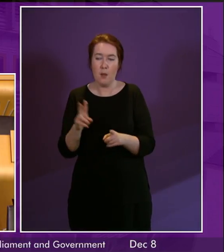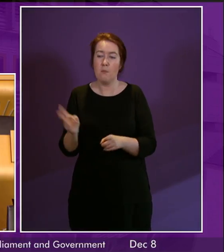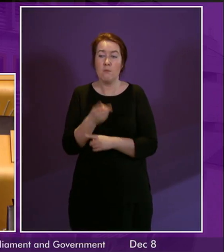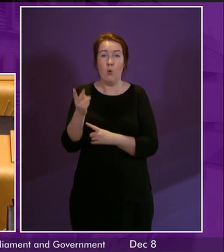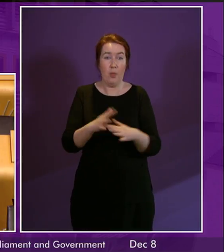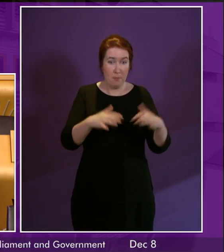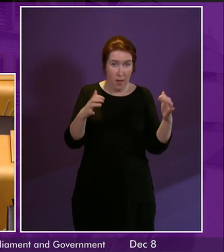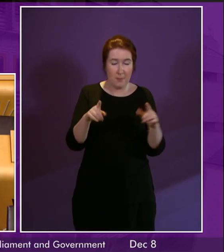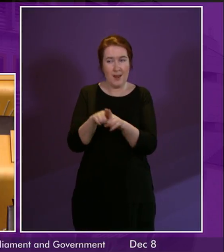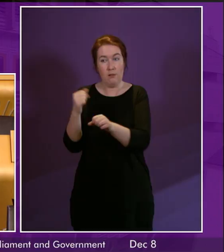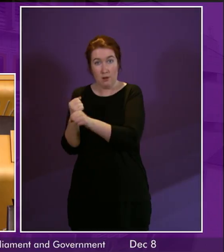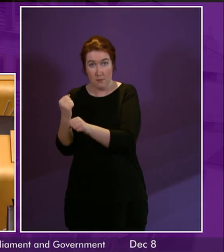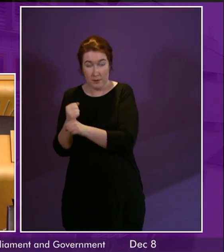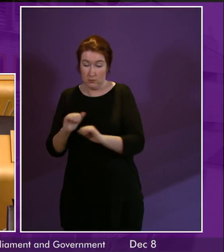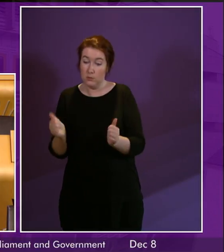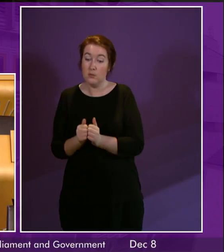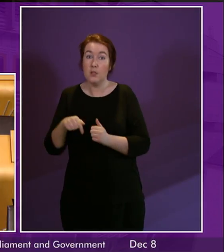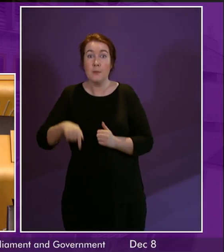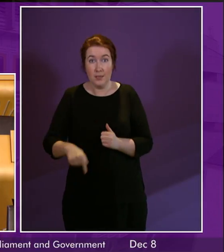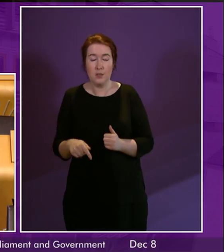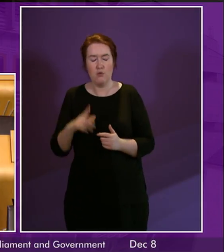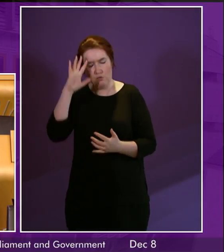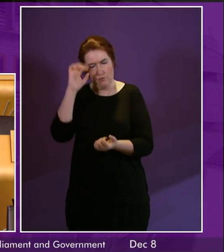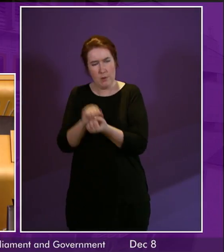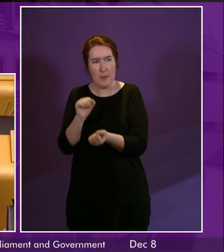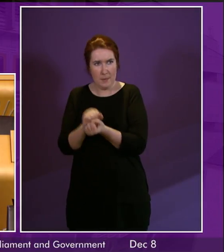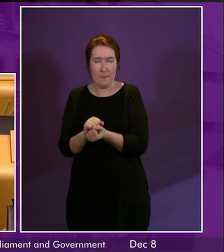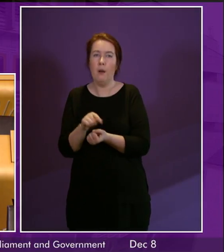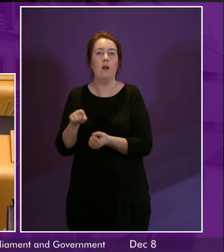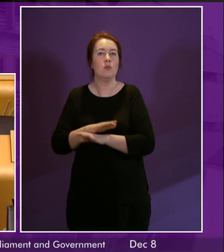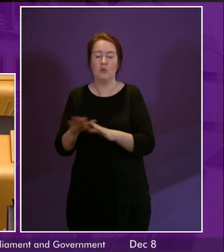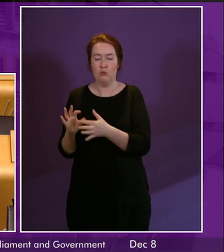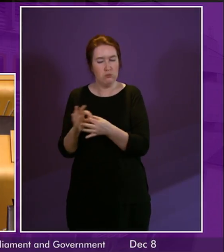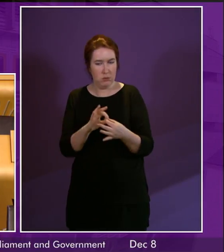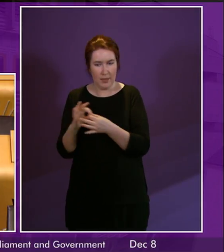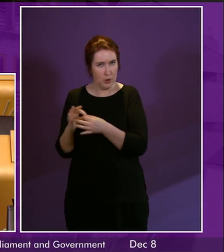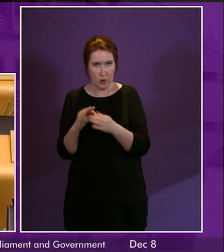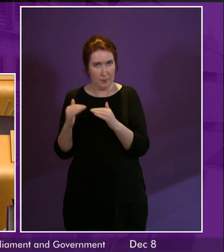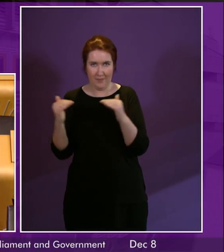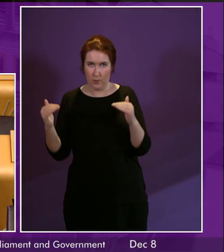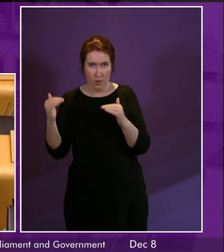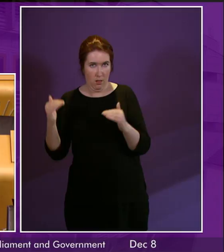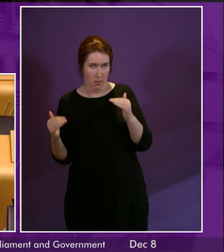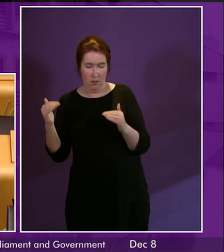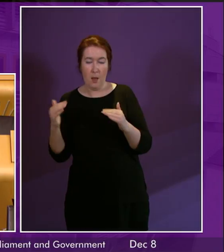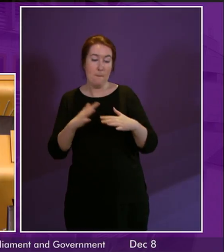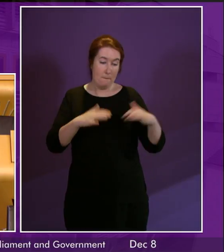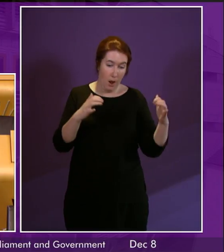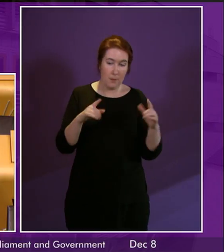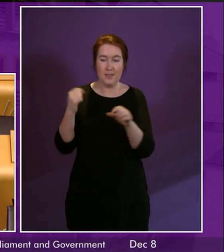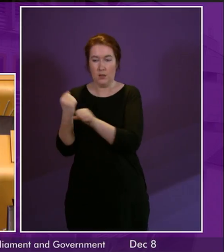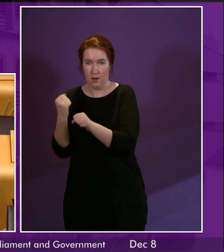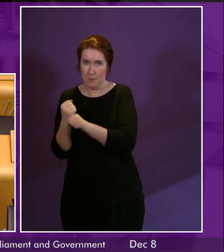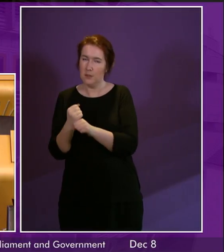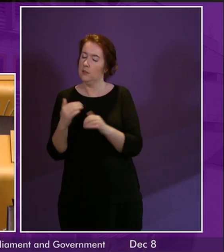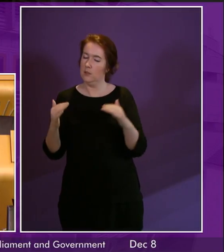Parliament and government, in reaching this agreement, remember that that is not a relationship of equals. The relationship between Parliament and government is